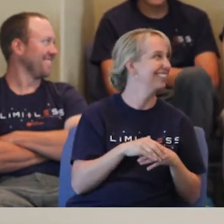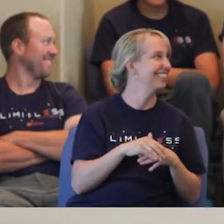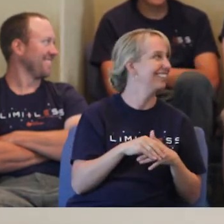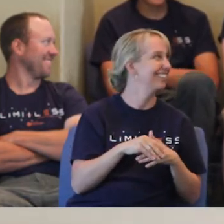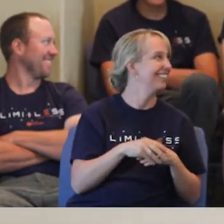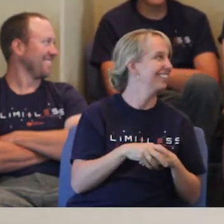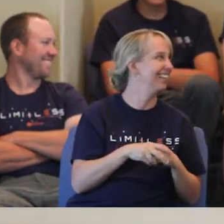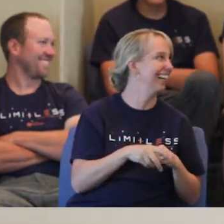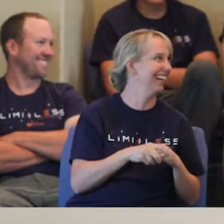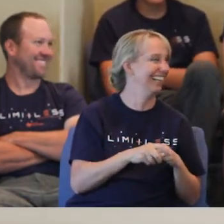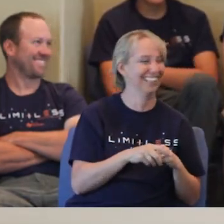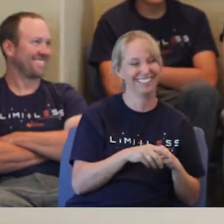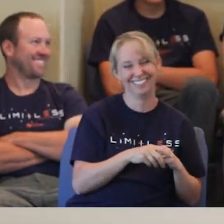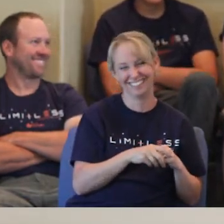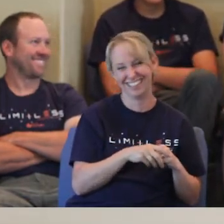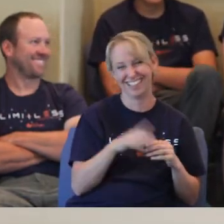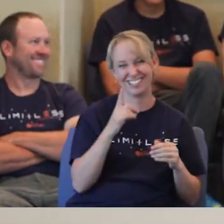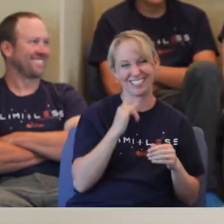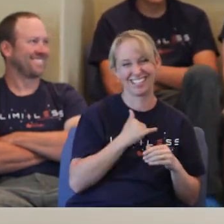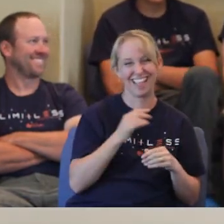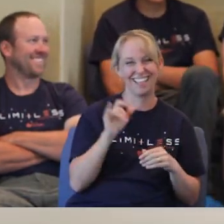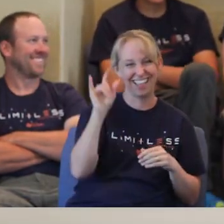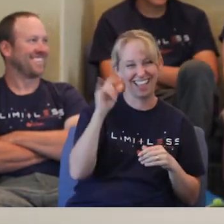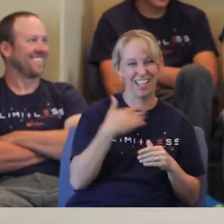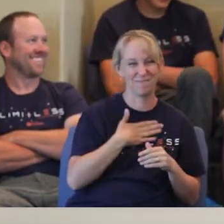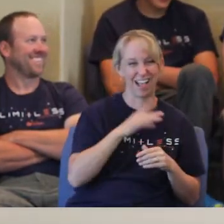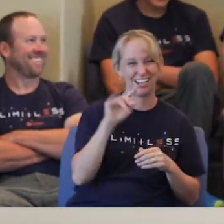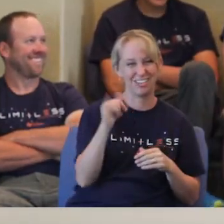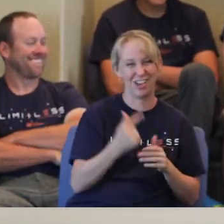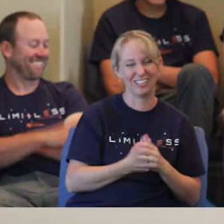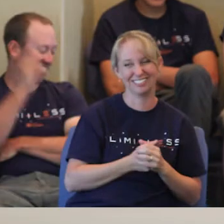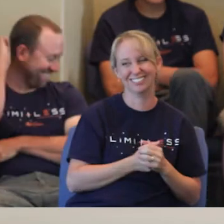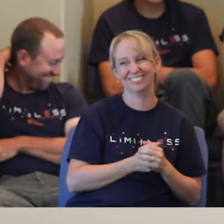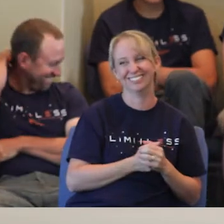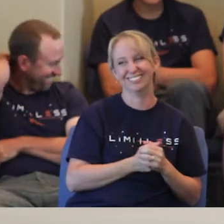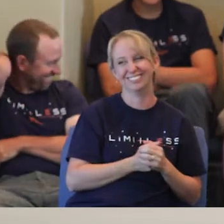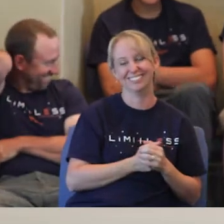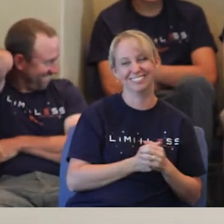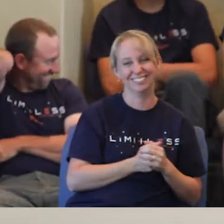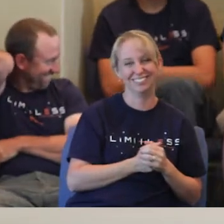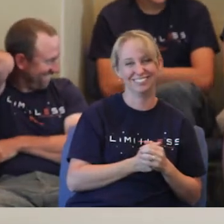dog." Yeah, that was fun. So.